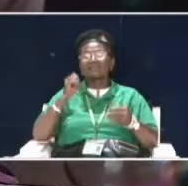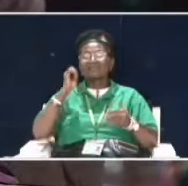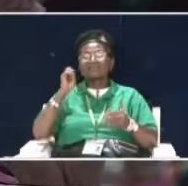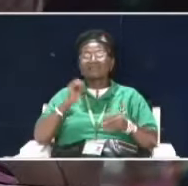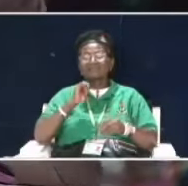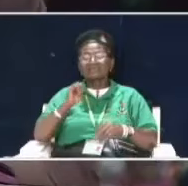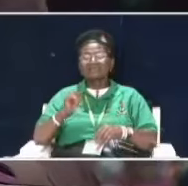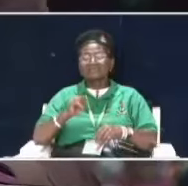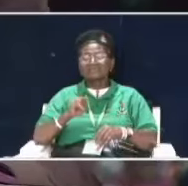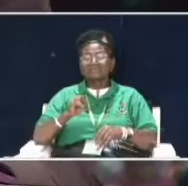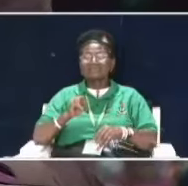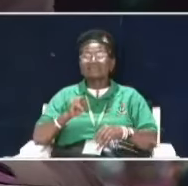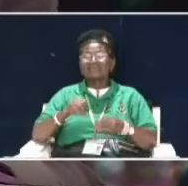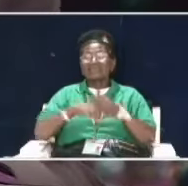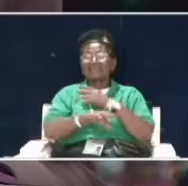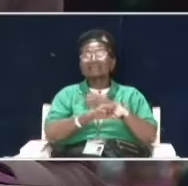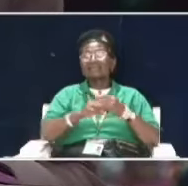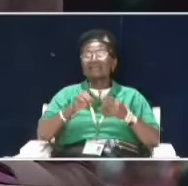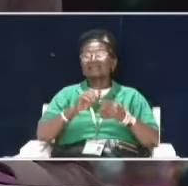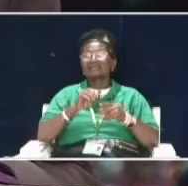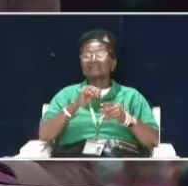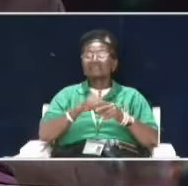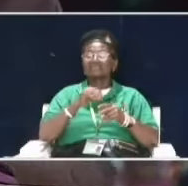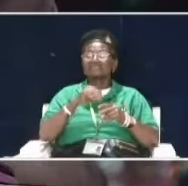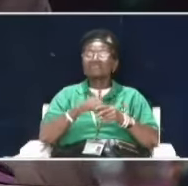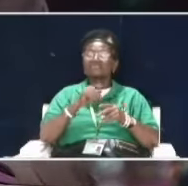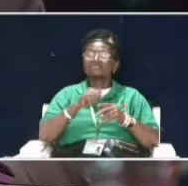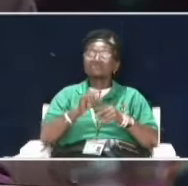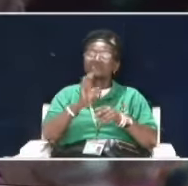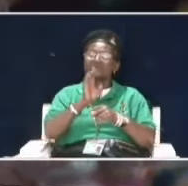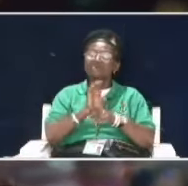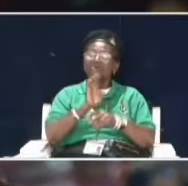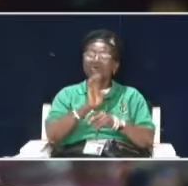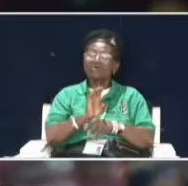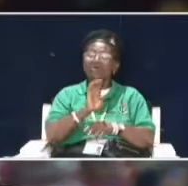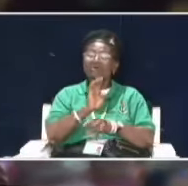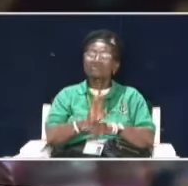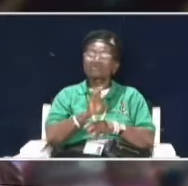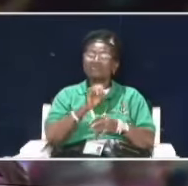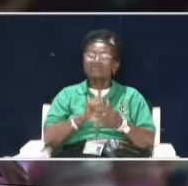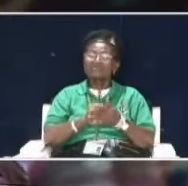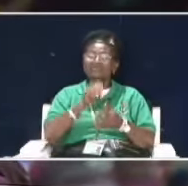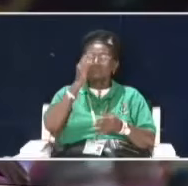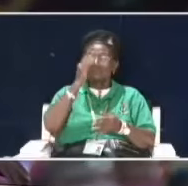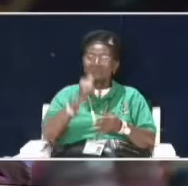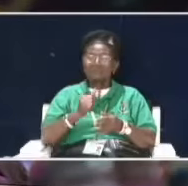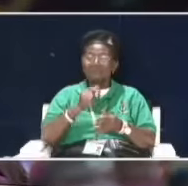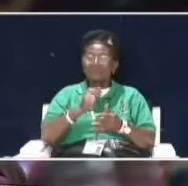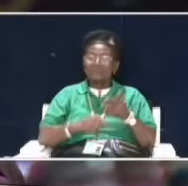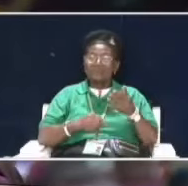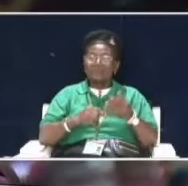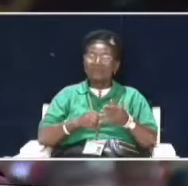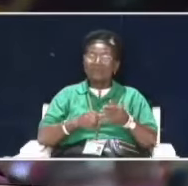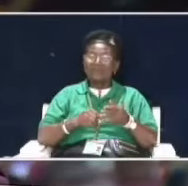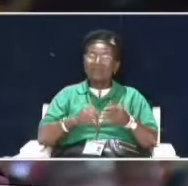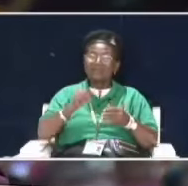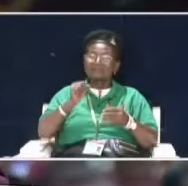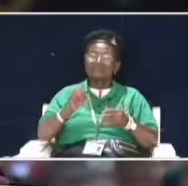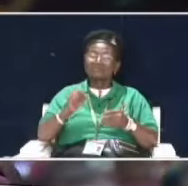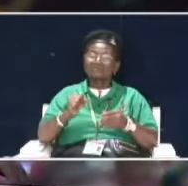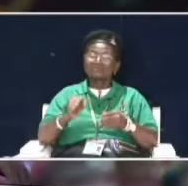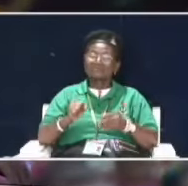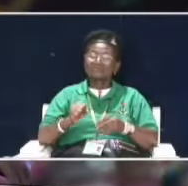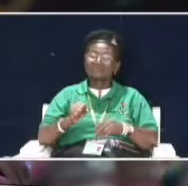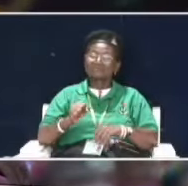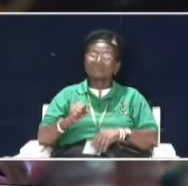to enter into 40. That's when something told him, this problem must stop now.